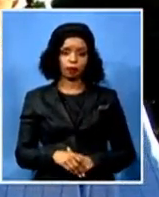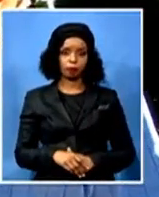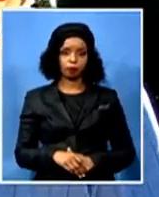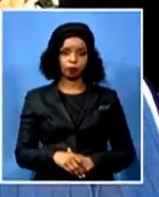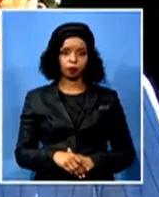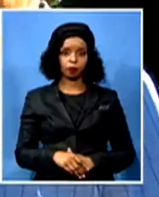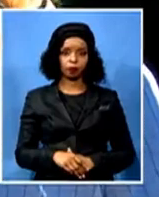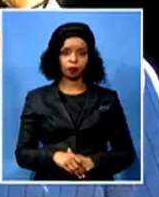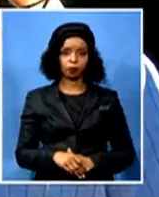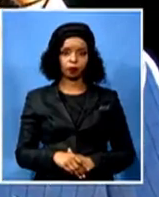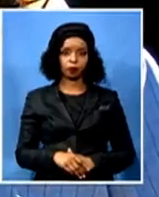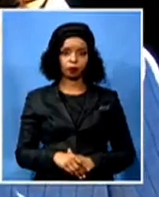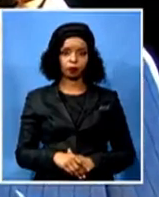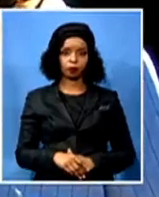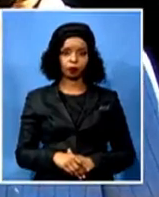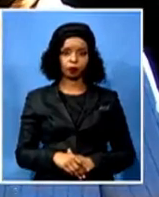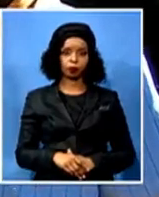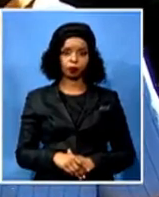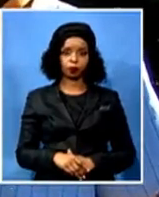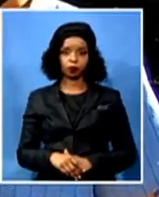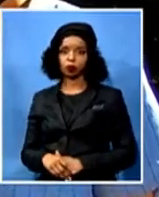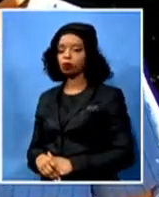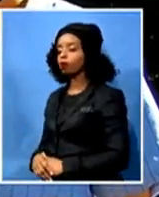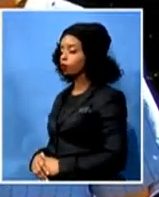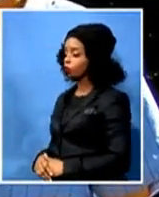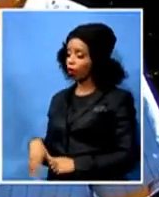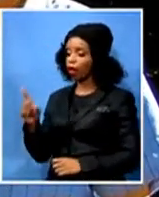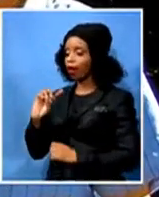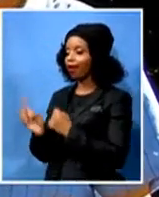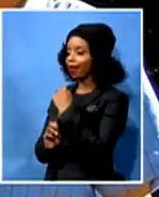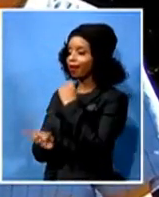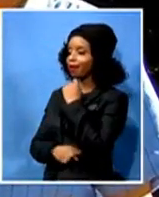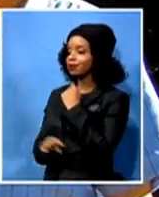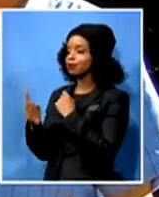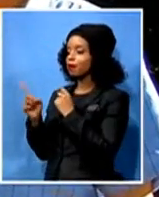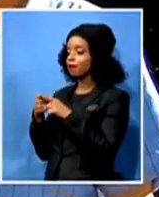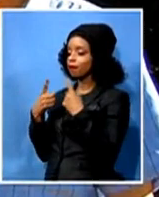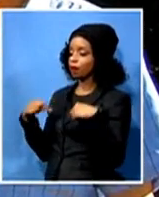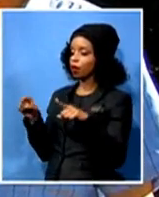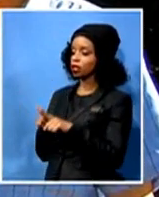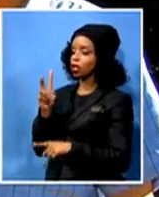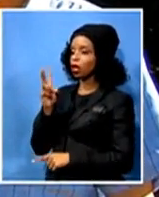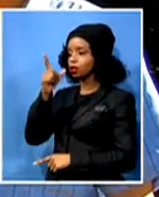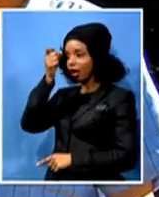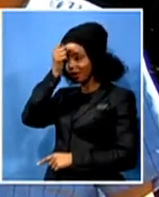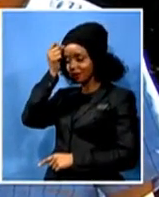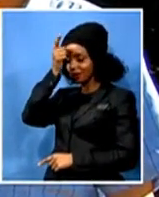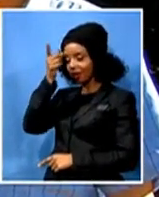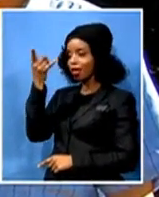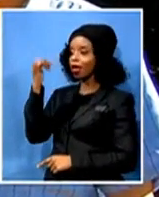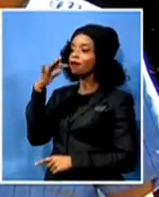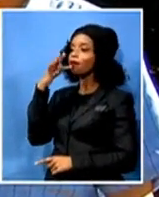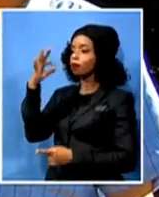And lastly for us, we also understand there is a proposal by the Citrus Growers Association of an